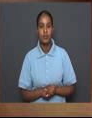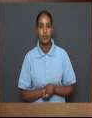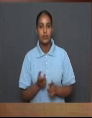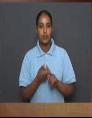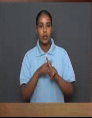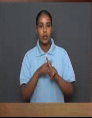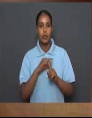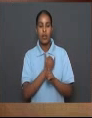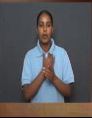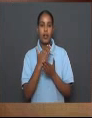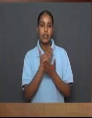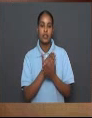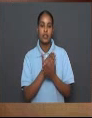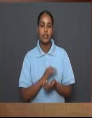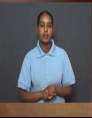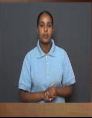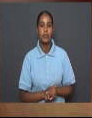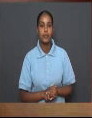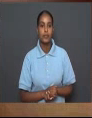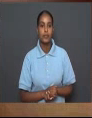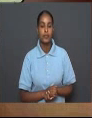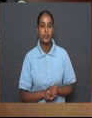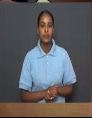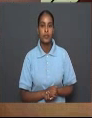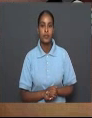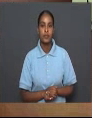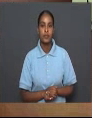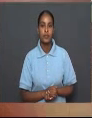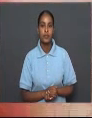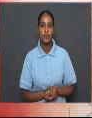Let's get back to our lesson.